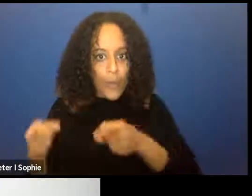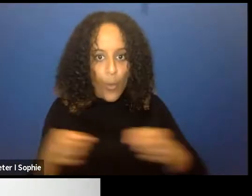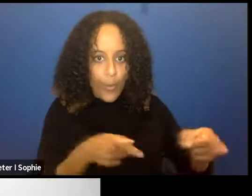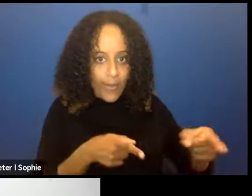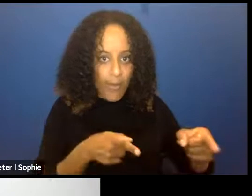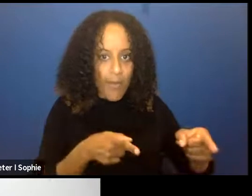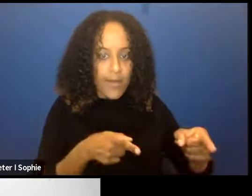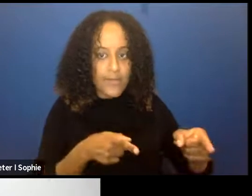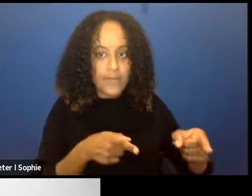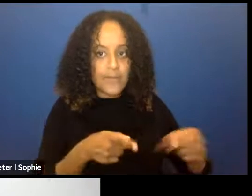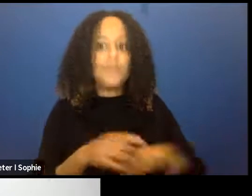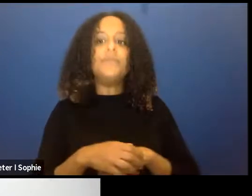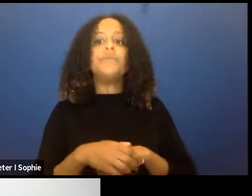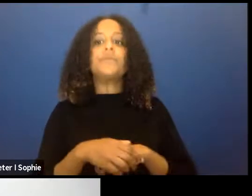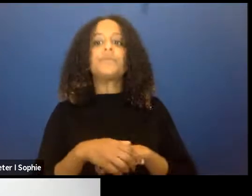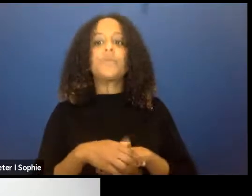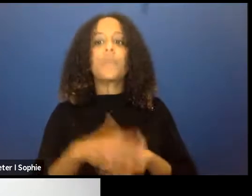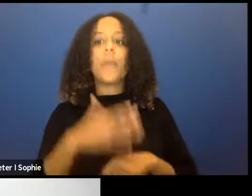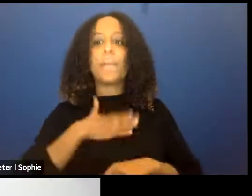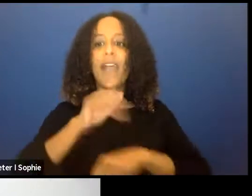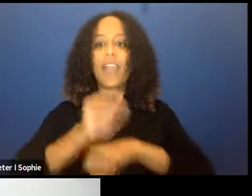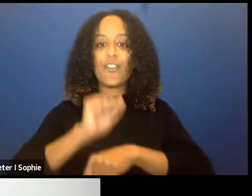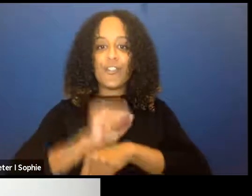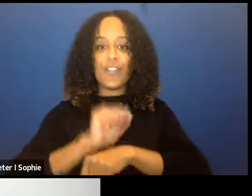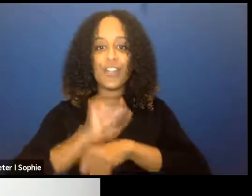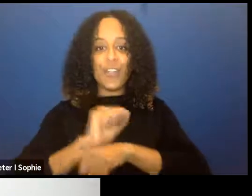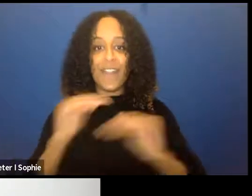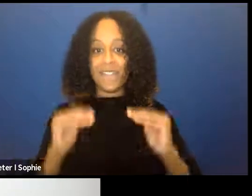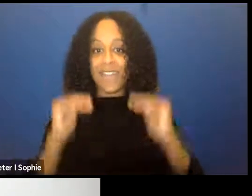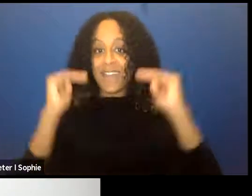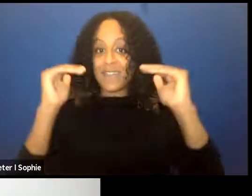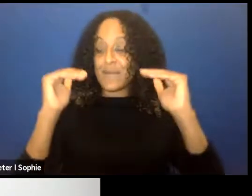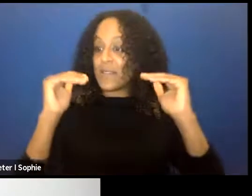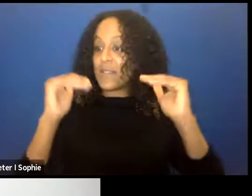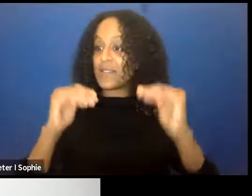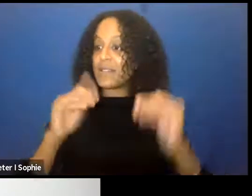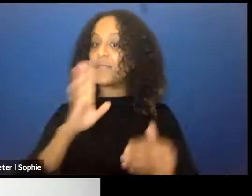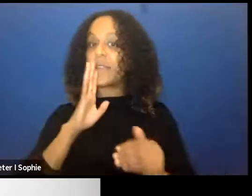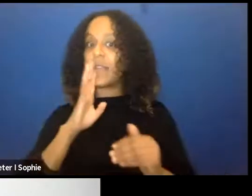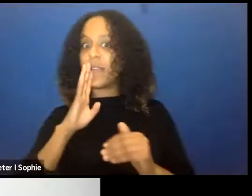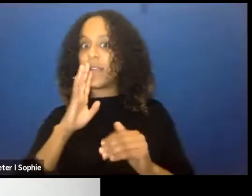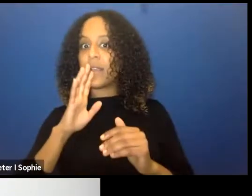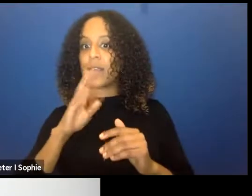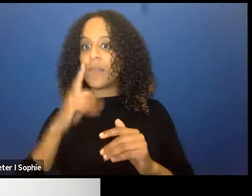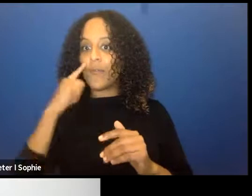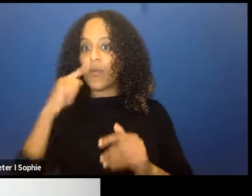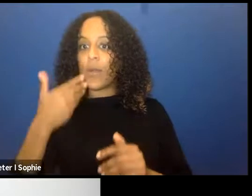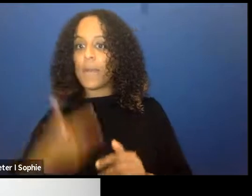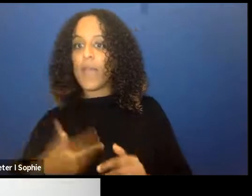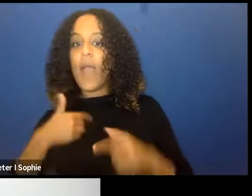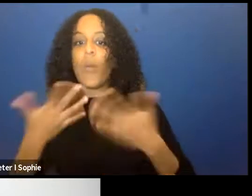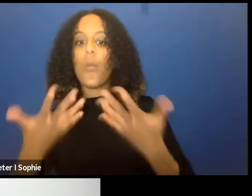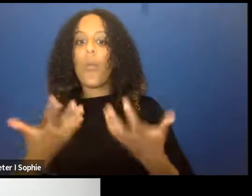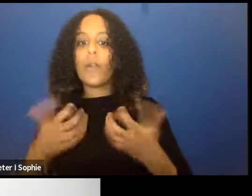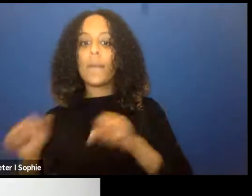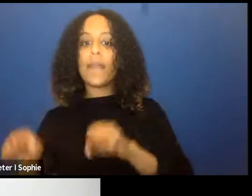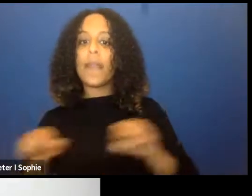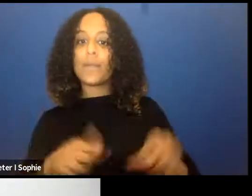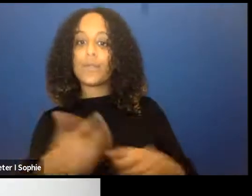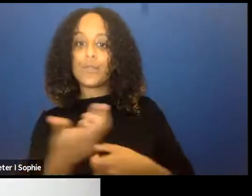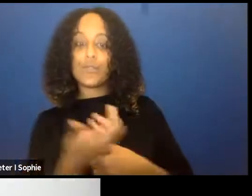with my career advancement, speaking on my behalf. I also want to be able to trust